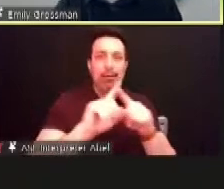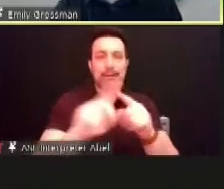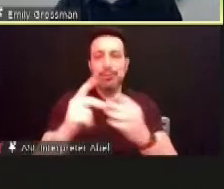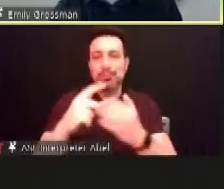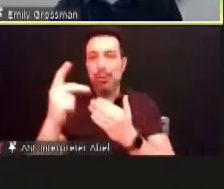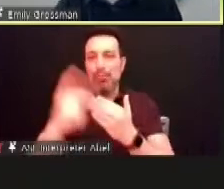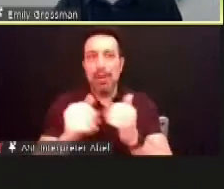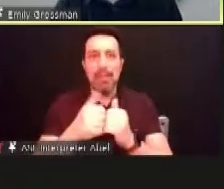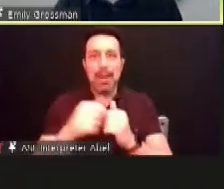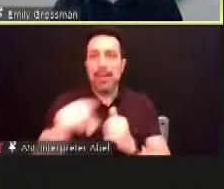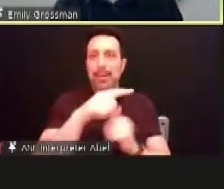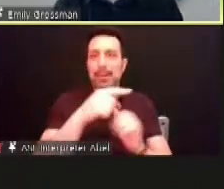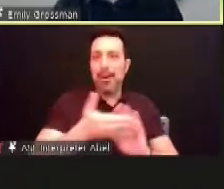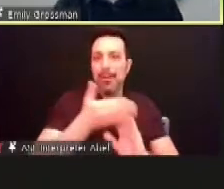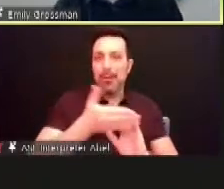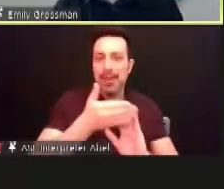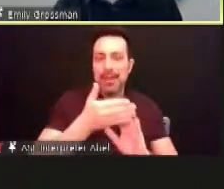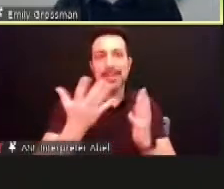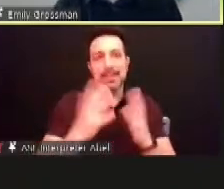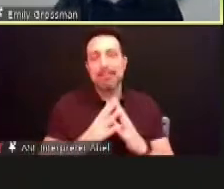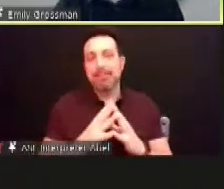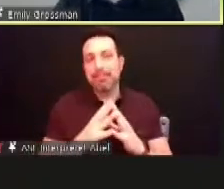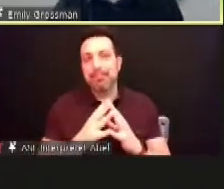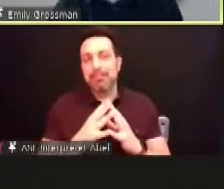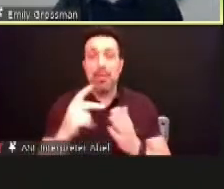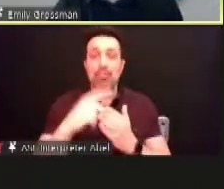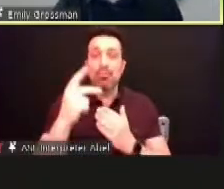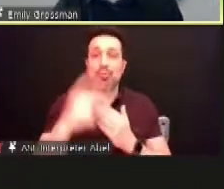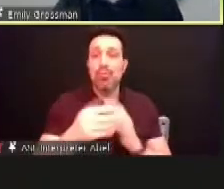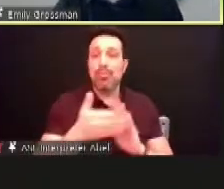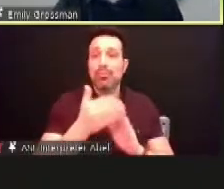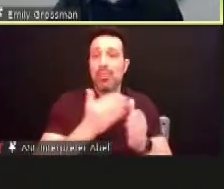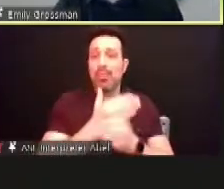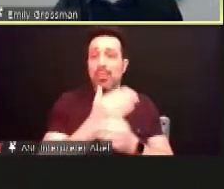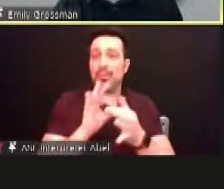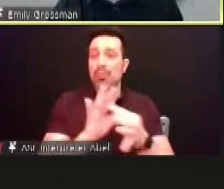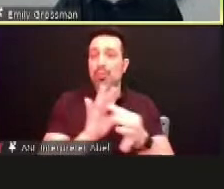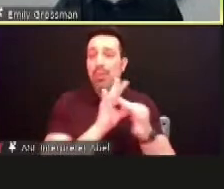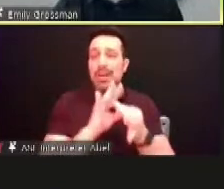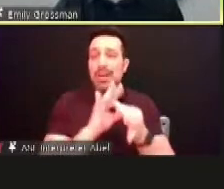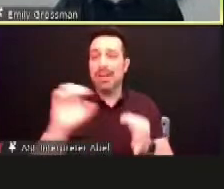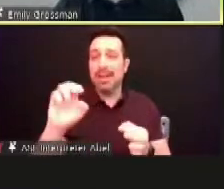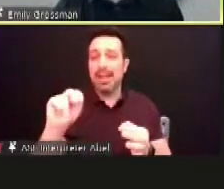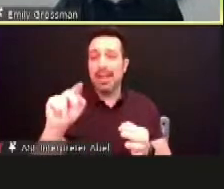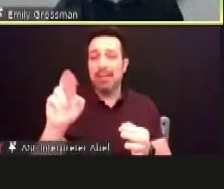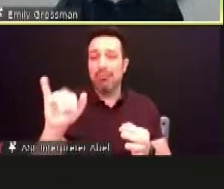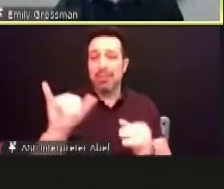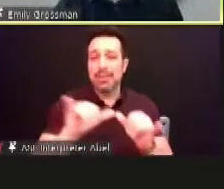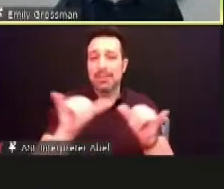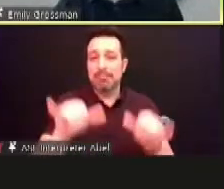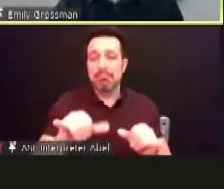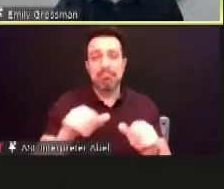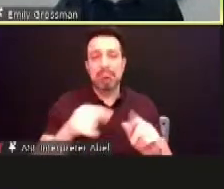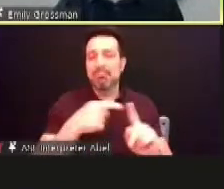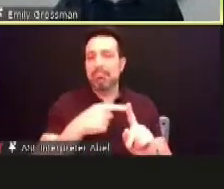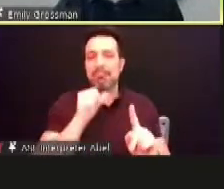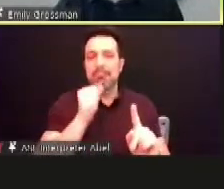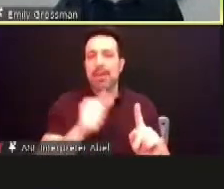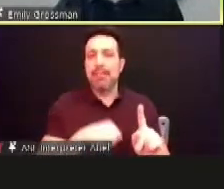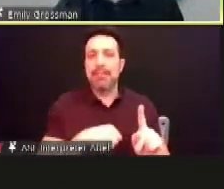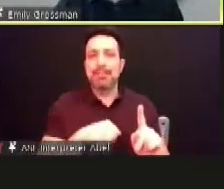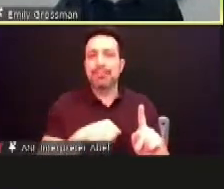how they operate. Definitely programs that are run through the coordinated entry system will not be